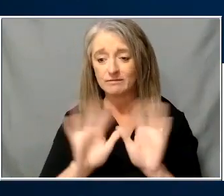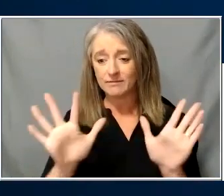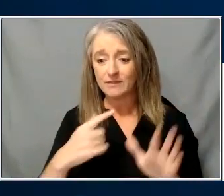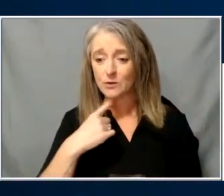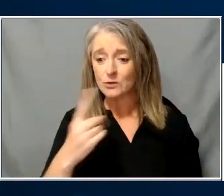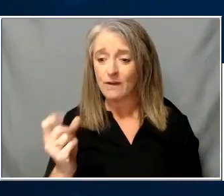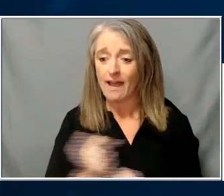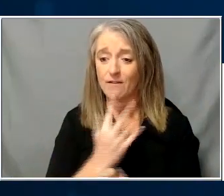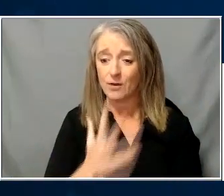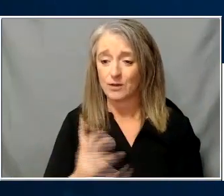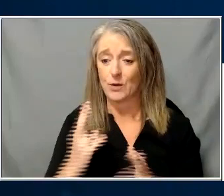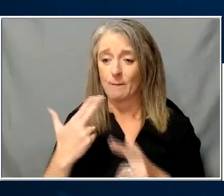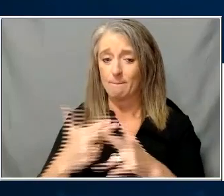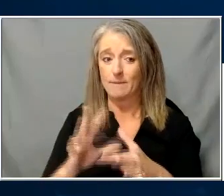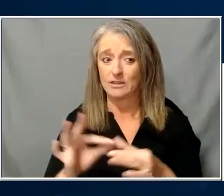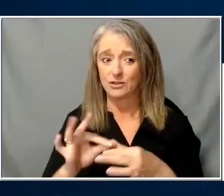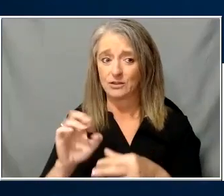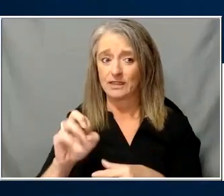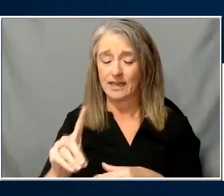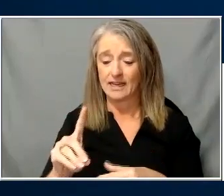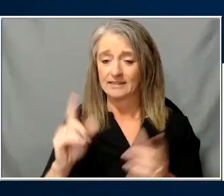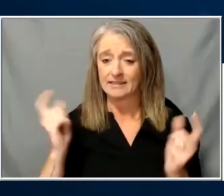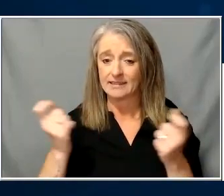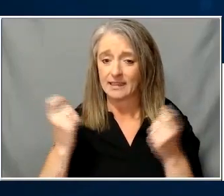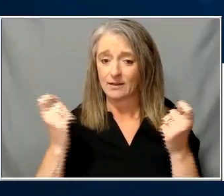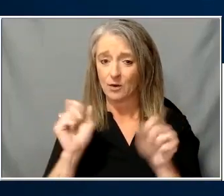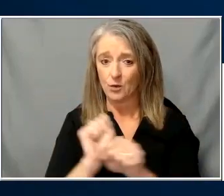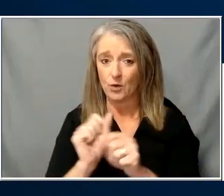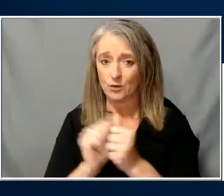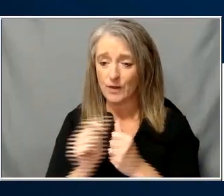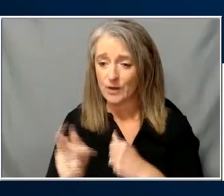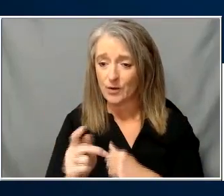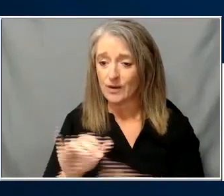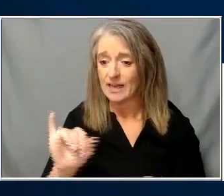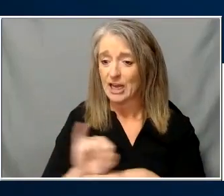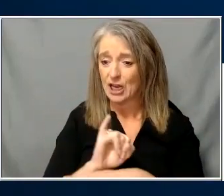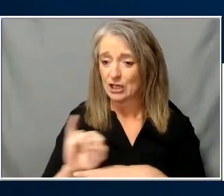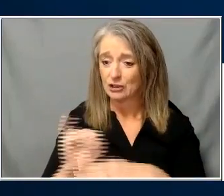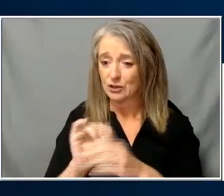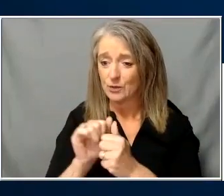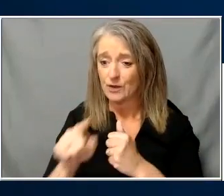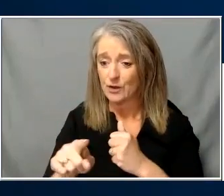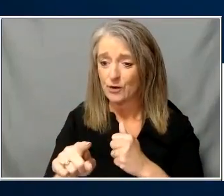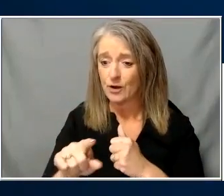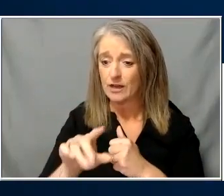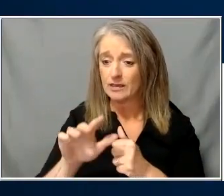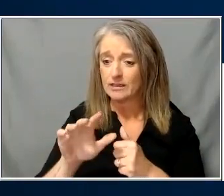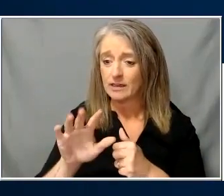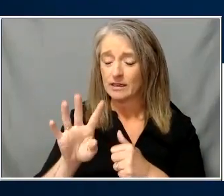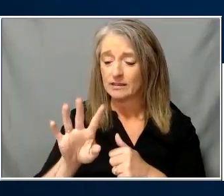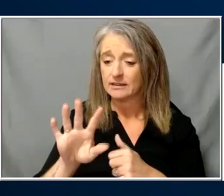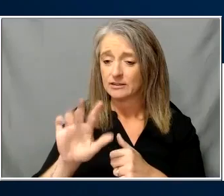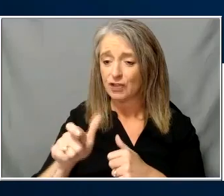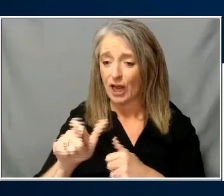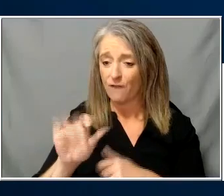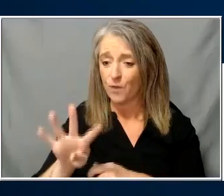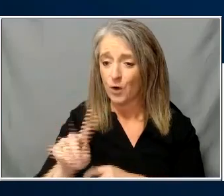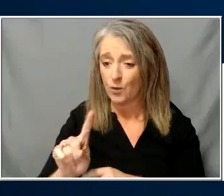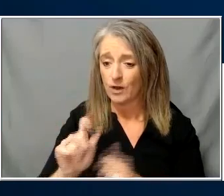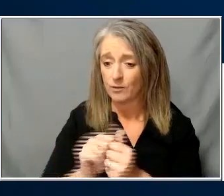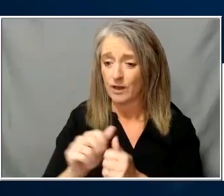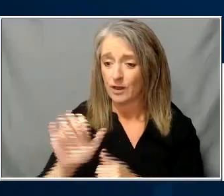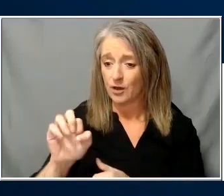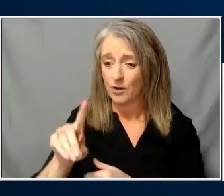because you mentioned you and Ed celebrating. I worked with you. I interned with you back at 41 when you and Ed